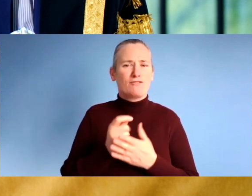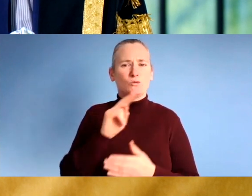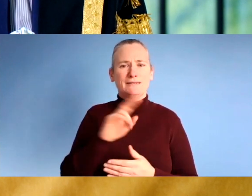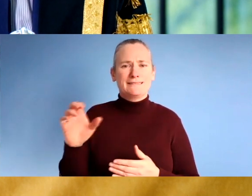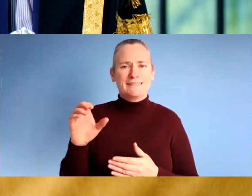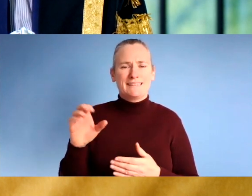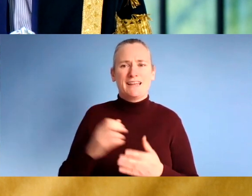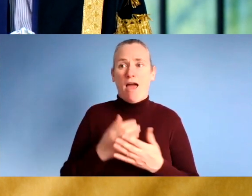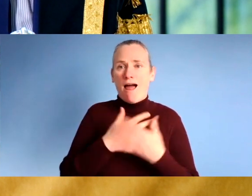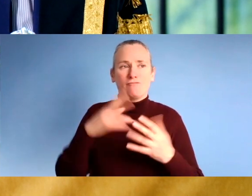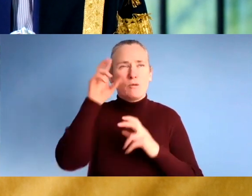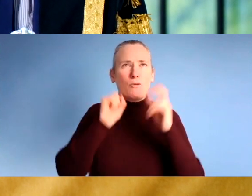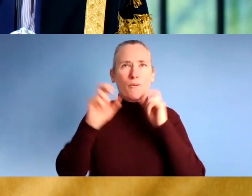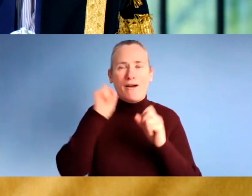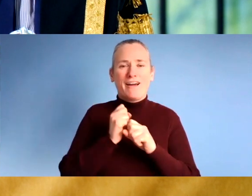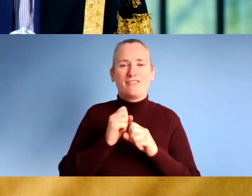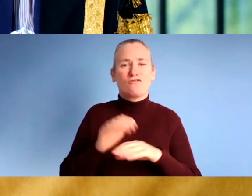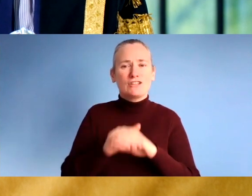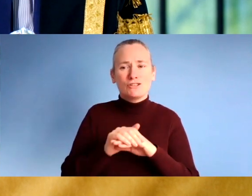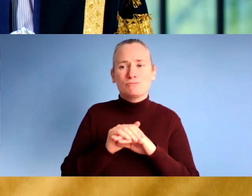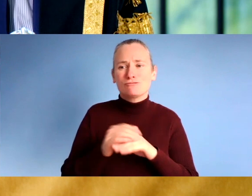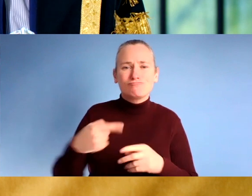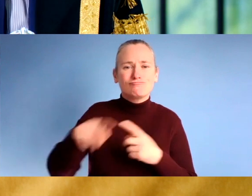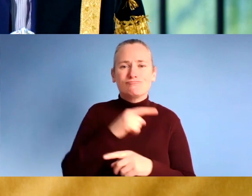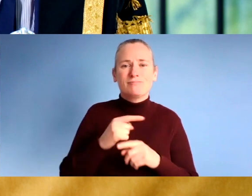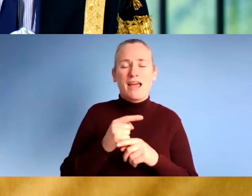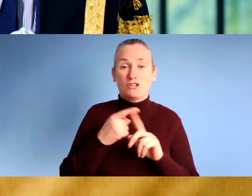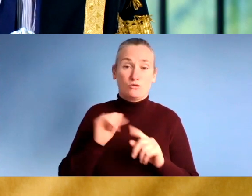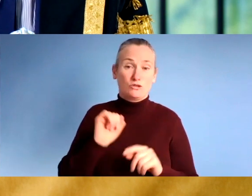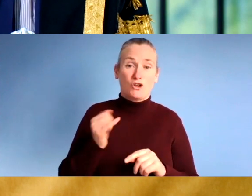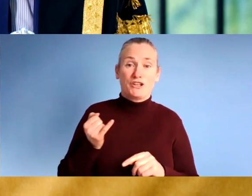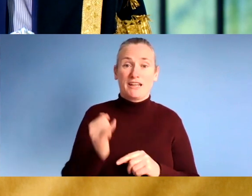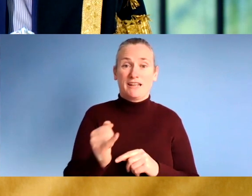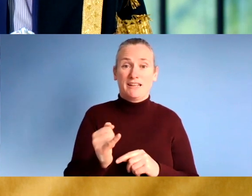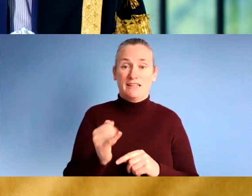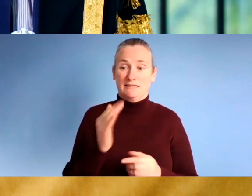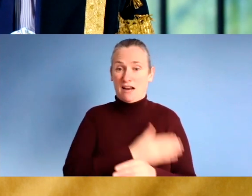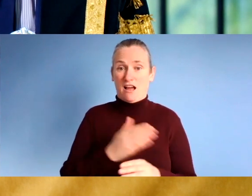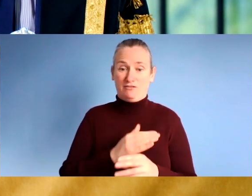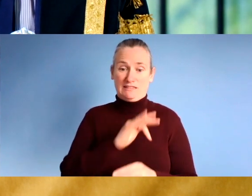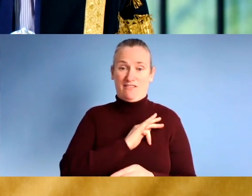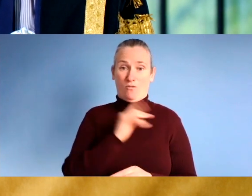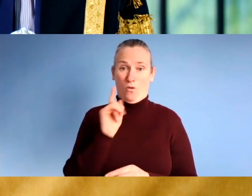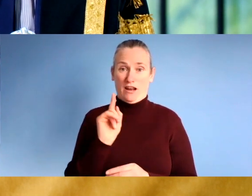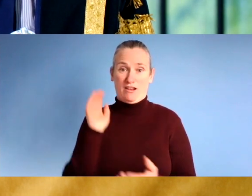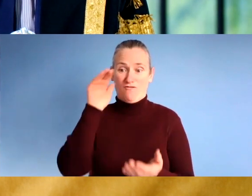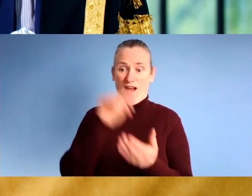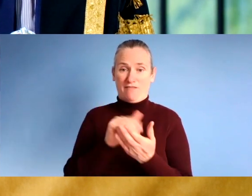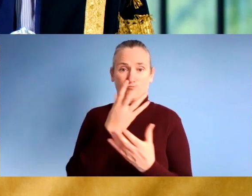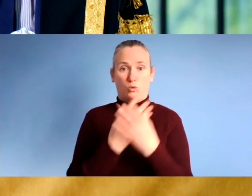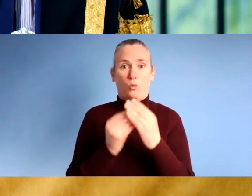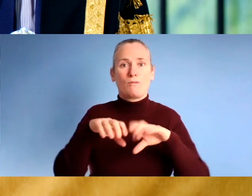memories you have made, the friendships you've built up, and also the journey that you've been on as an individual and eventually as a community here at